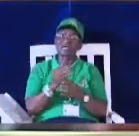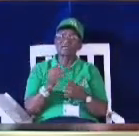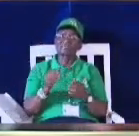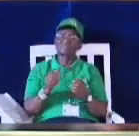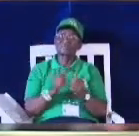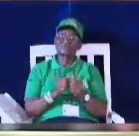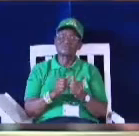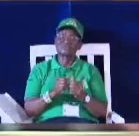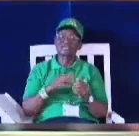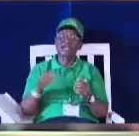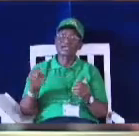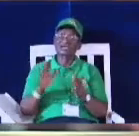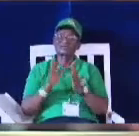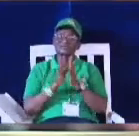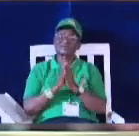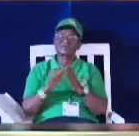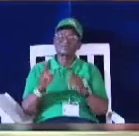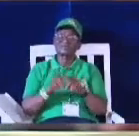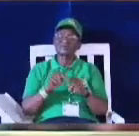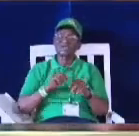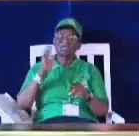So I'm going to ask you to please stand.